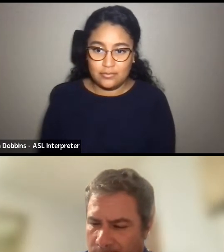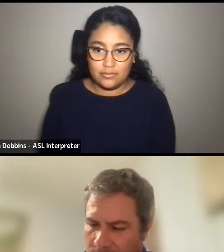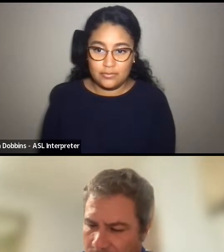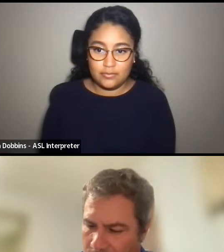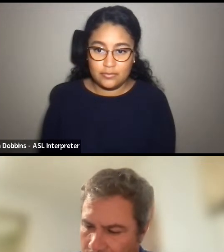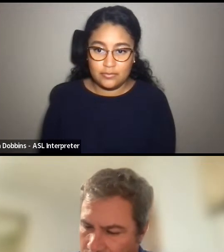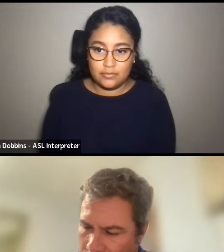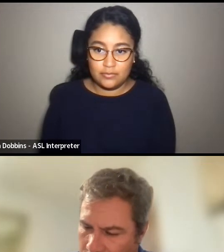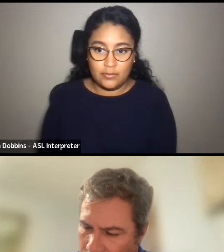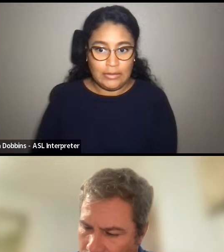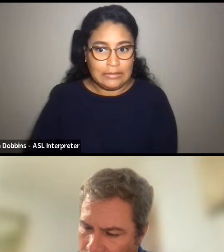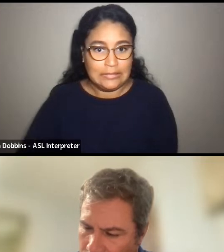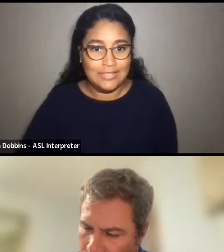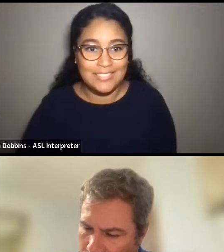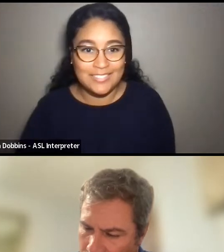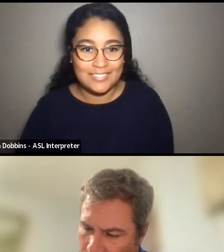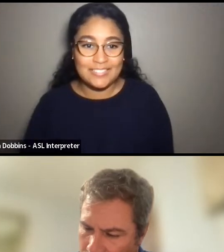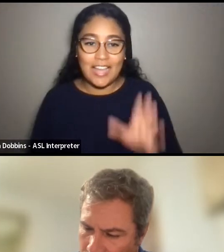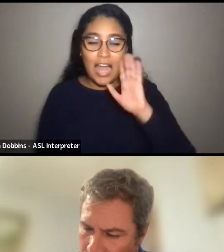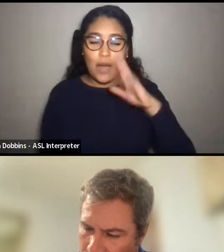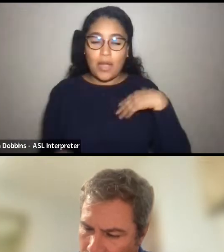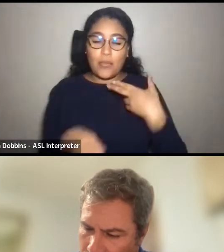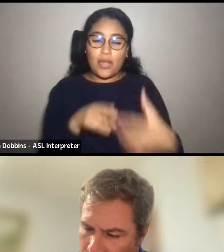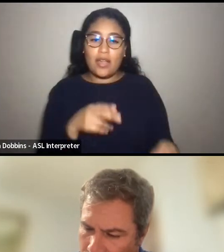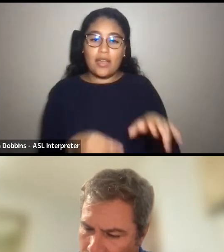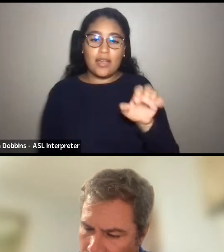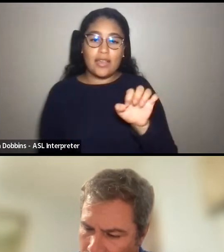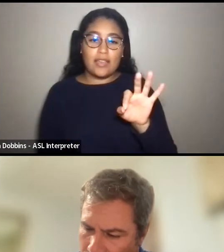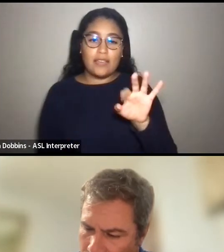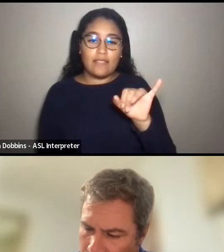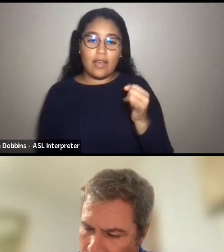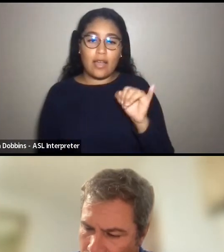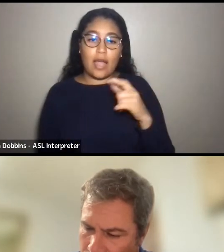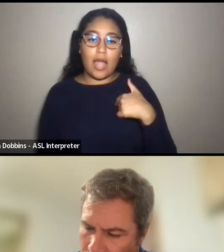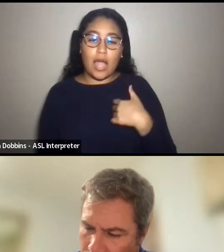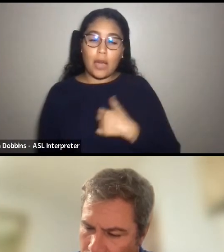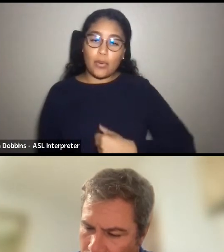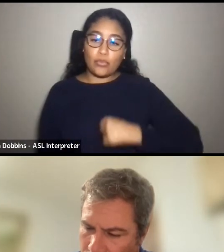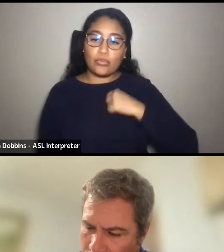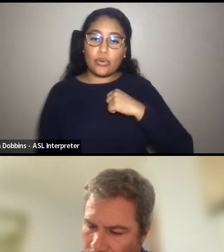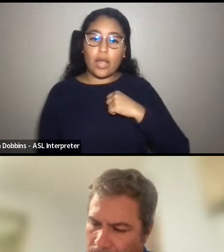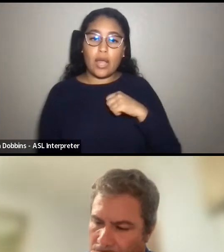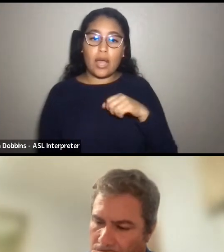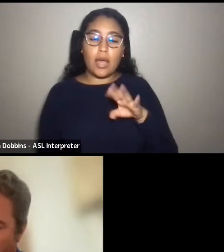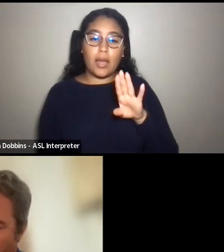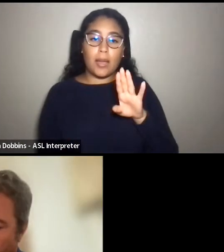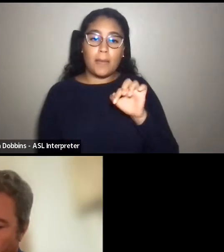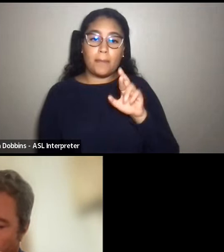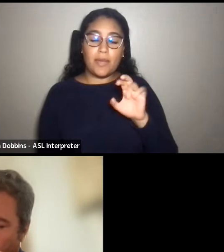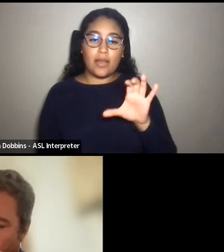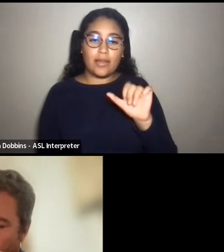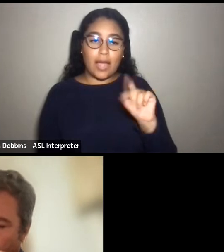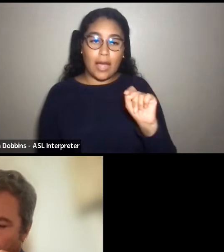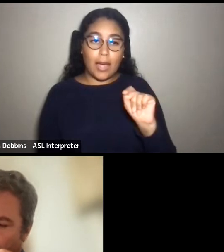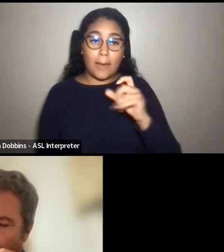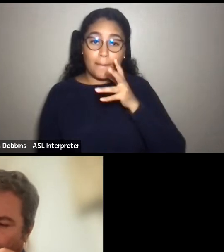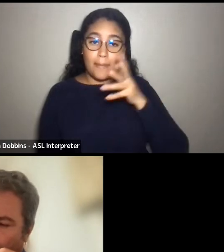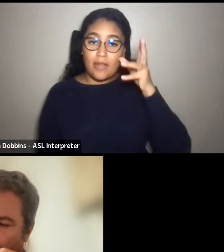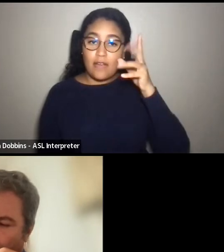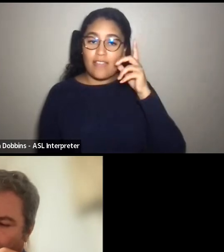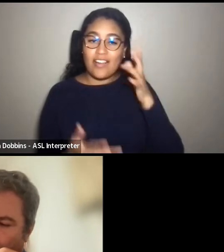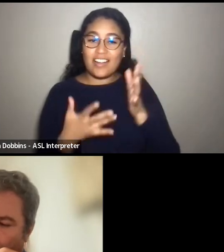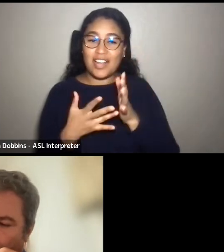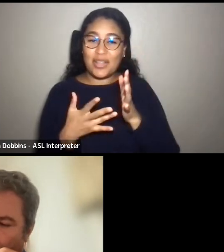I will be very brief. My name is Ifaya Roan. I'm a proud Bearcat parent of a 9th